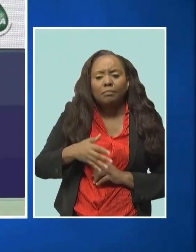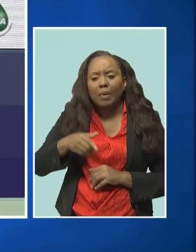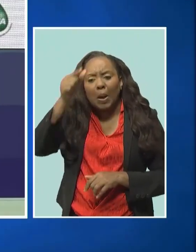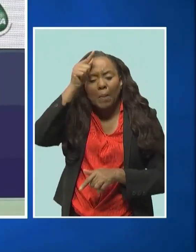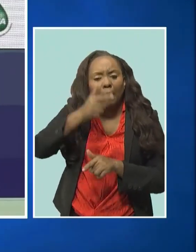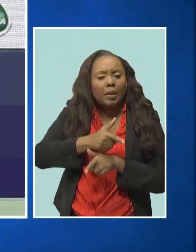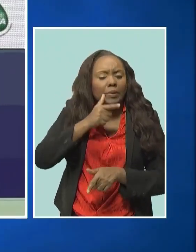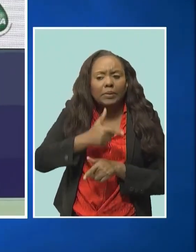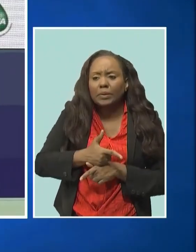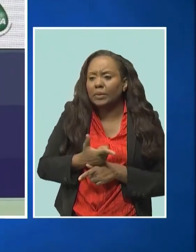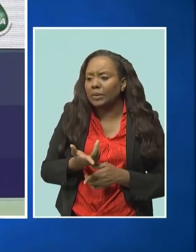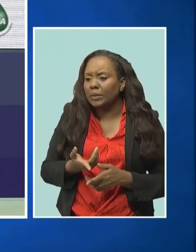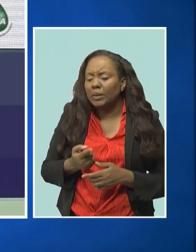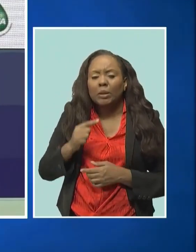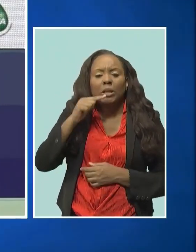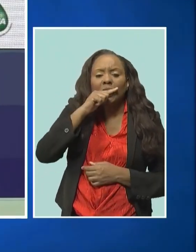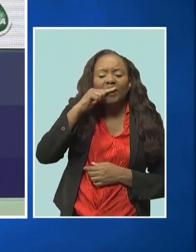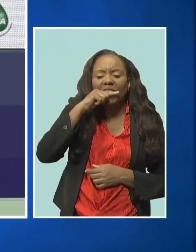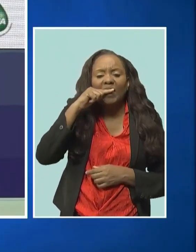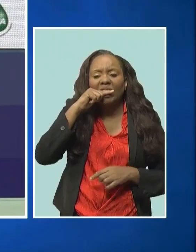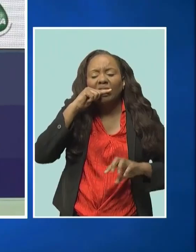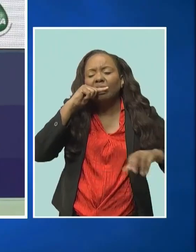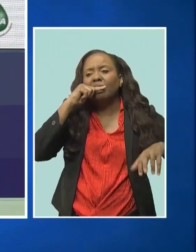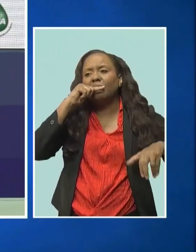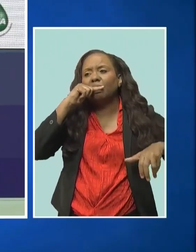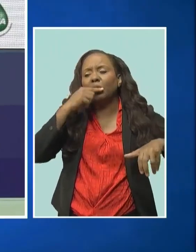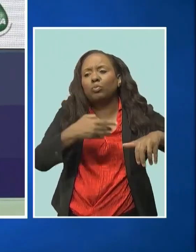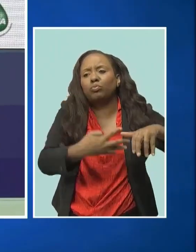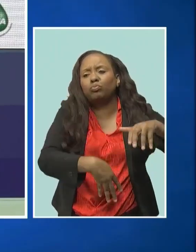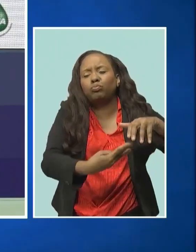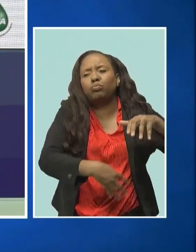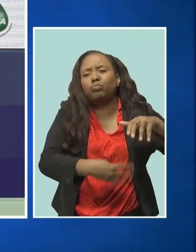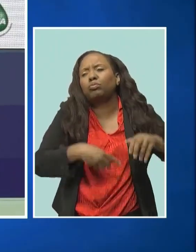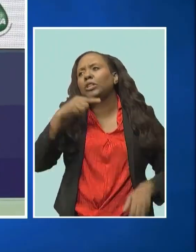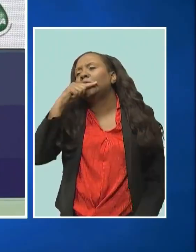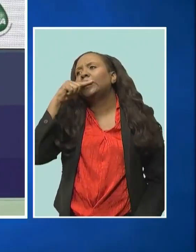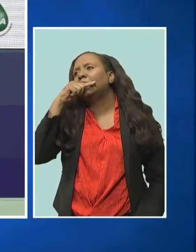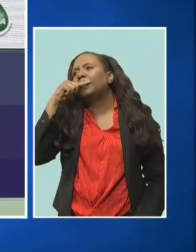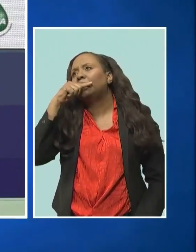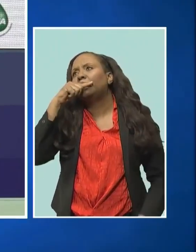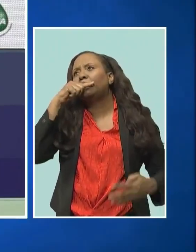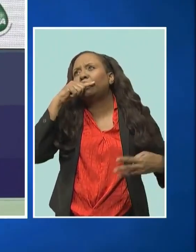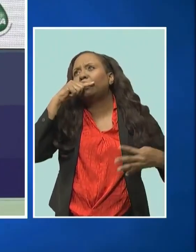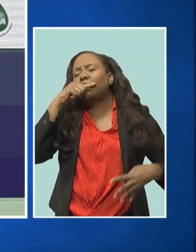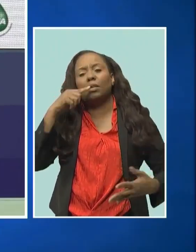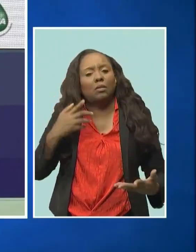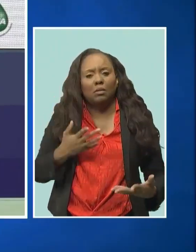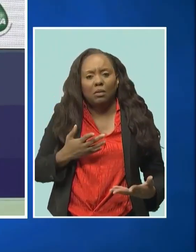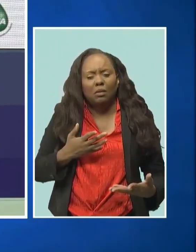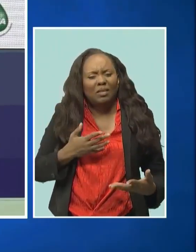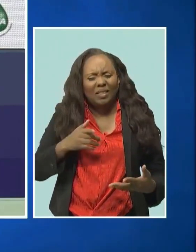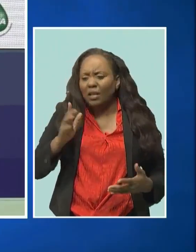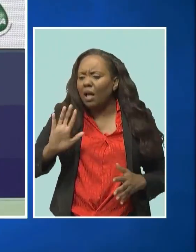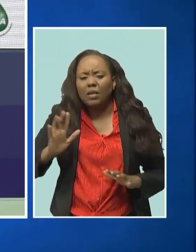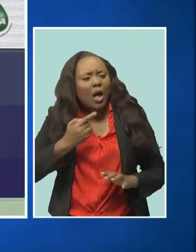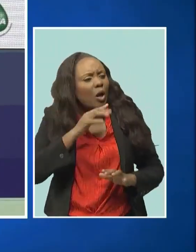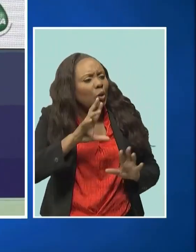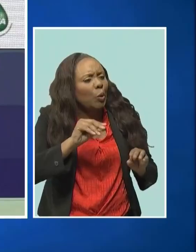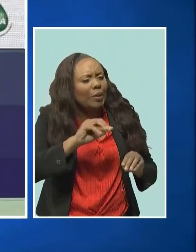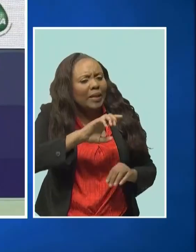Right back through to harassing people that why you ain't changing the toilet yet to the one that's